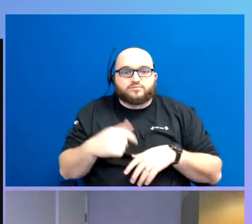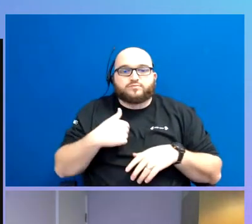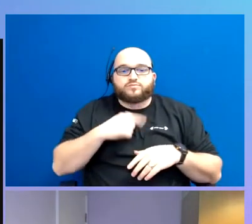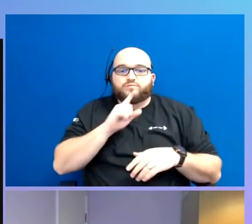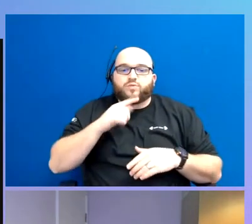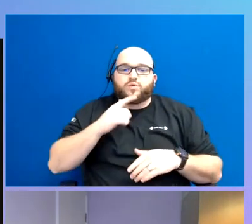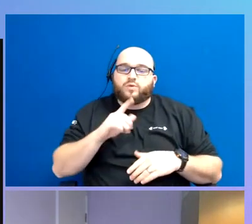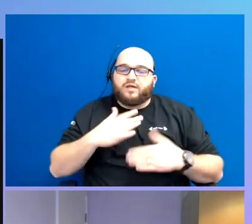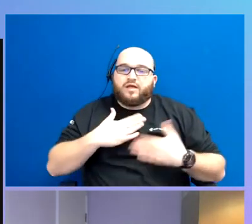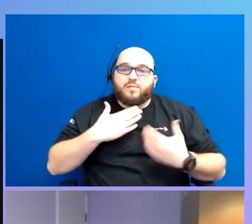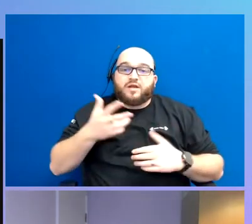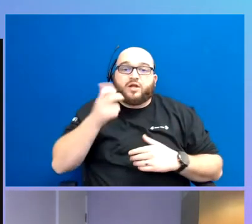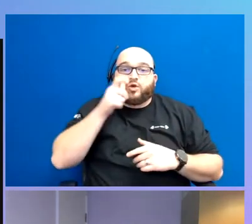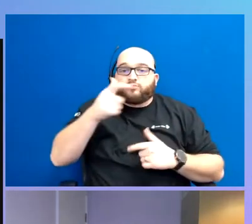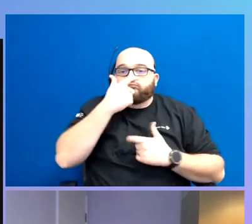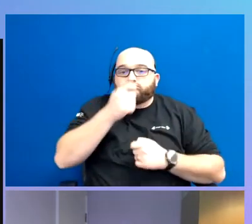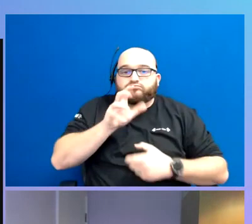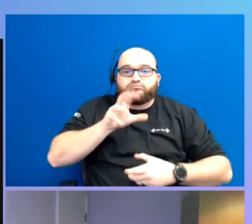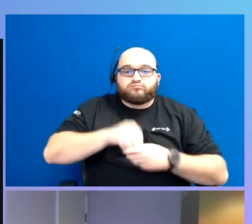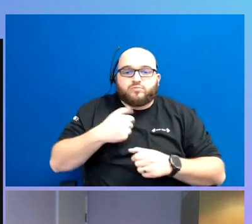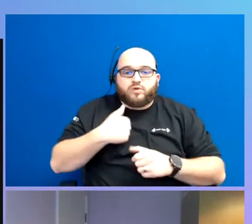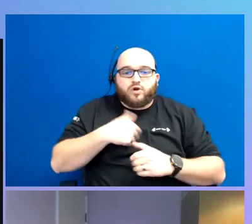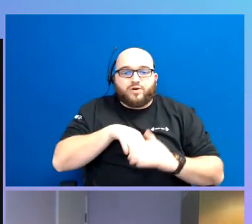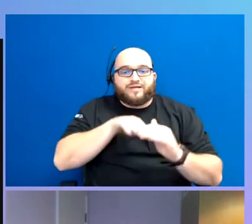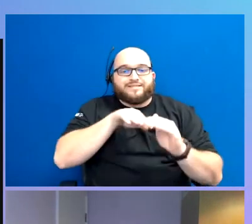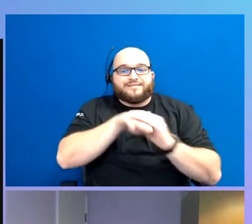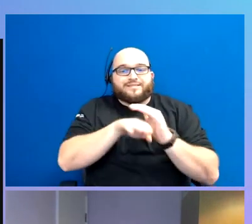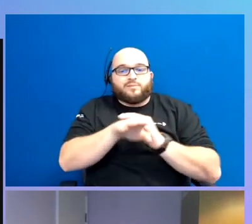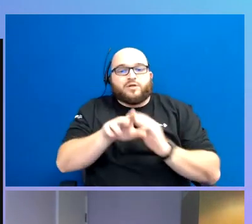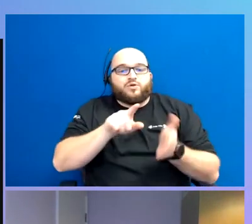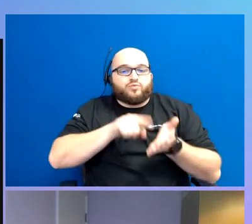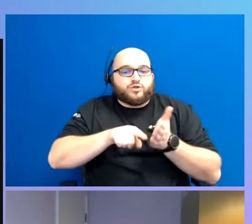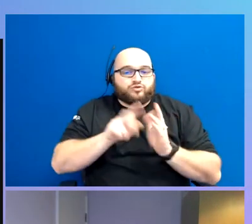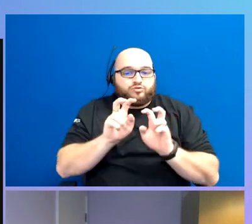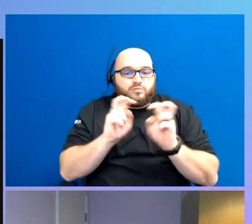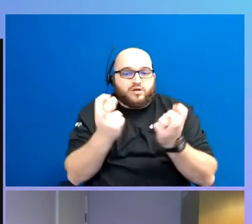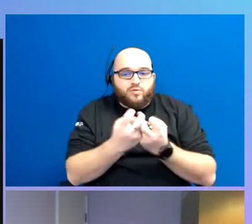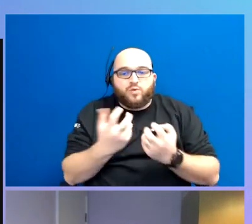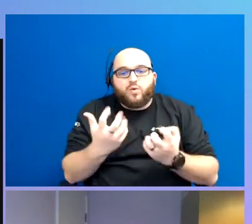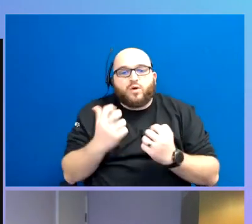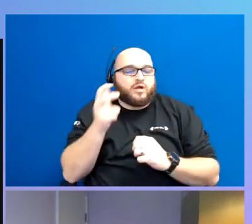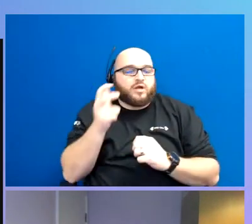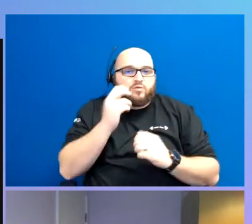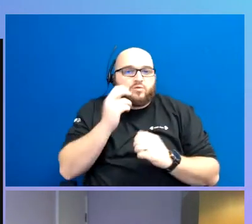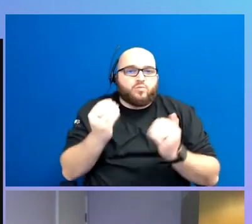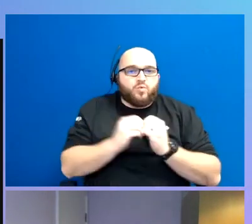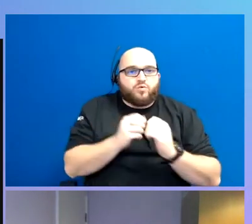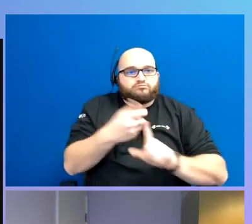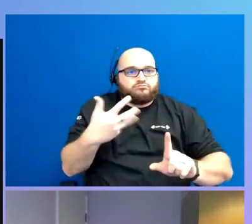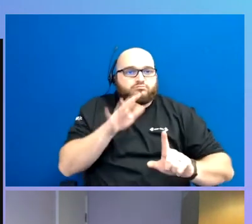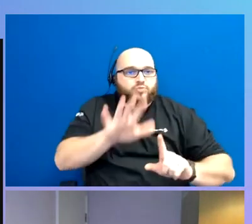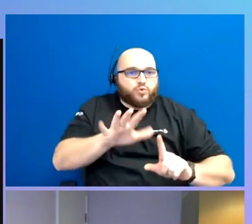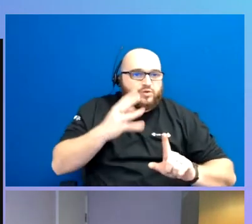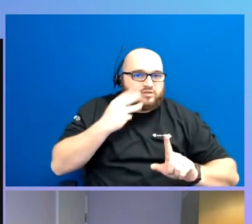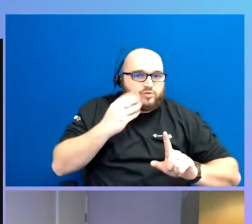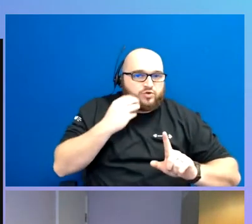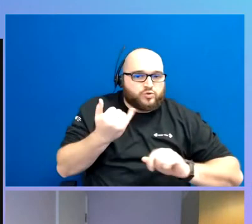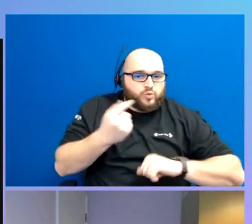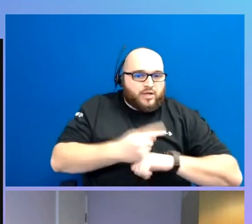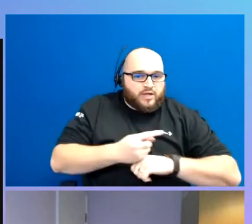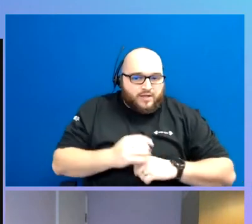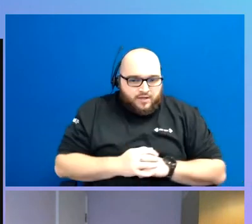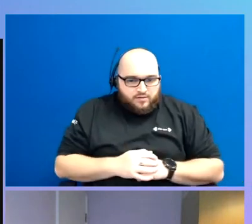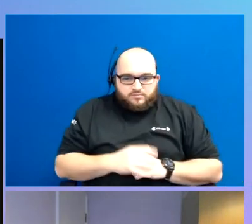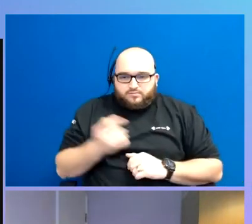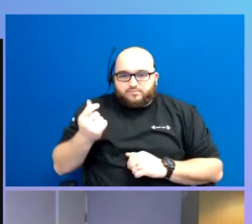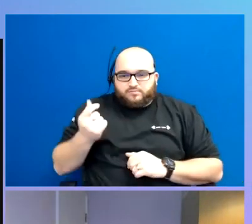happy to hear you're interested in joining our accessibility research panel. And so we'd love to hear more about your experience today. Just a